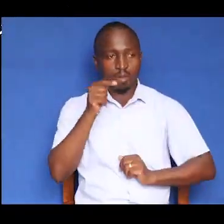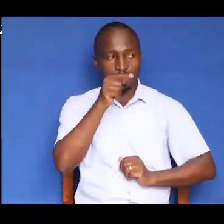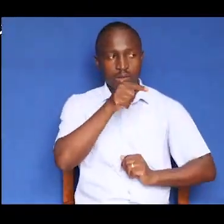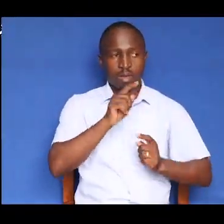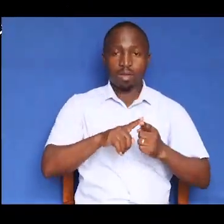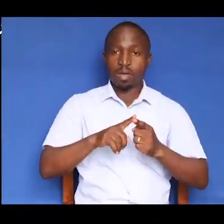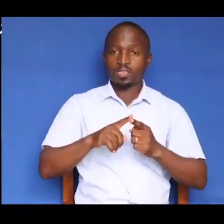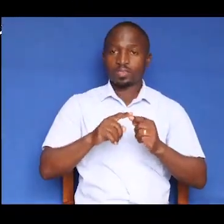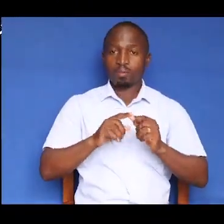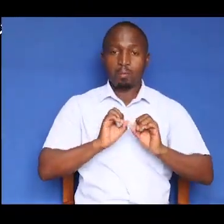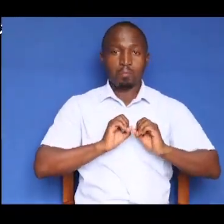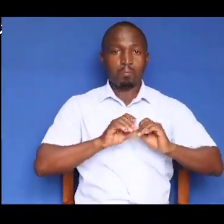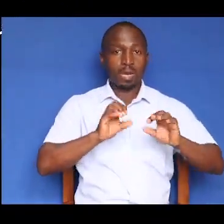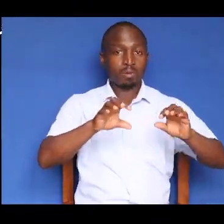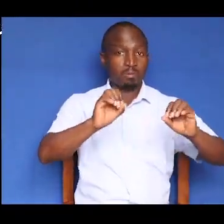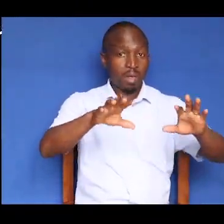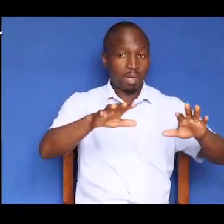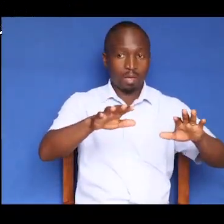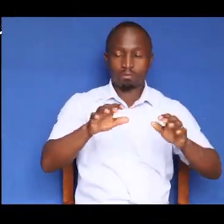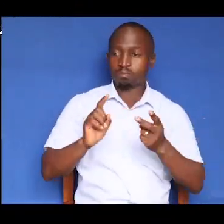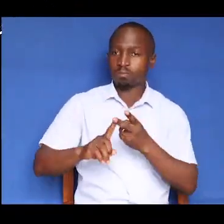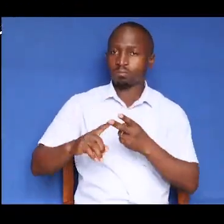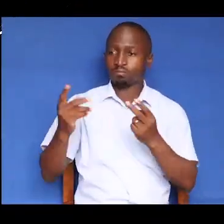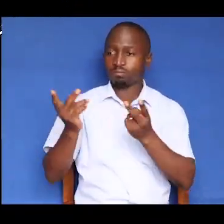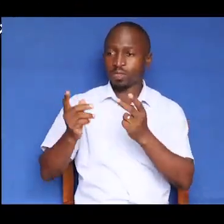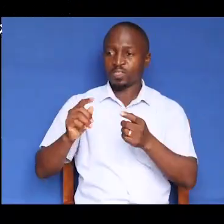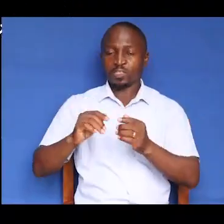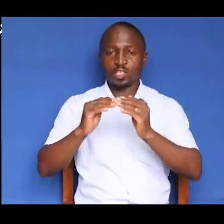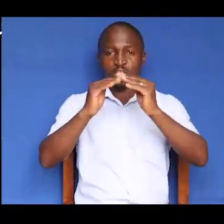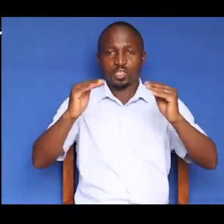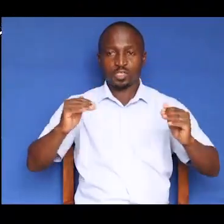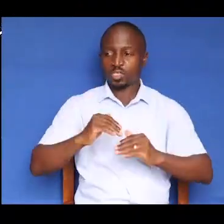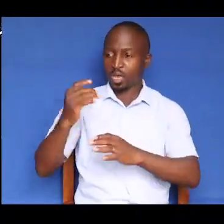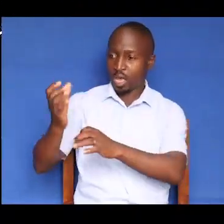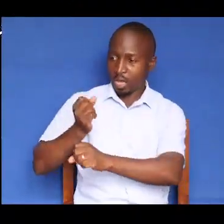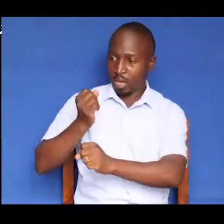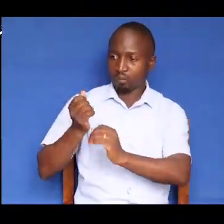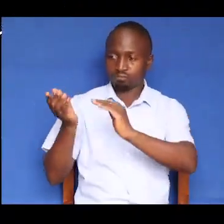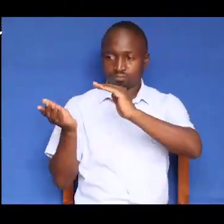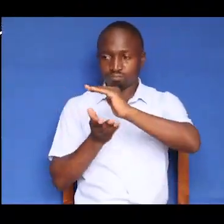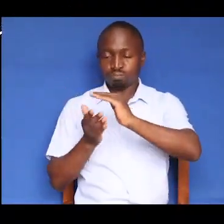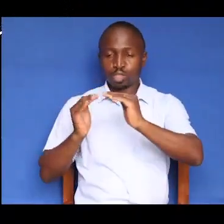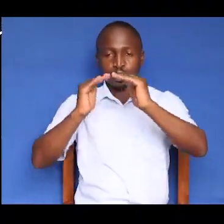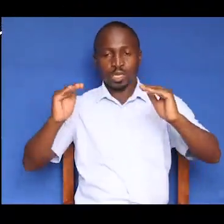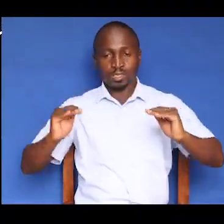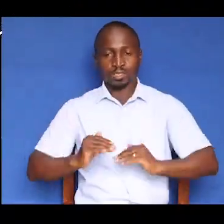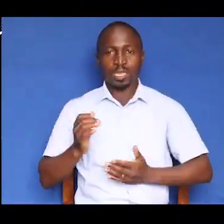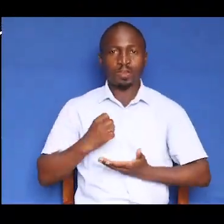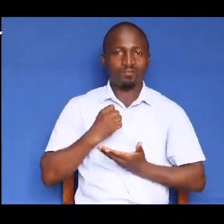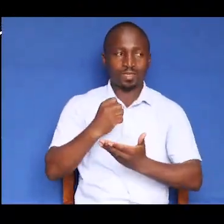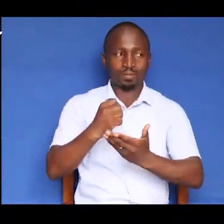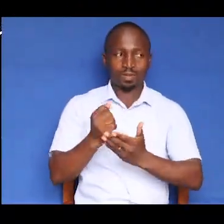to change in income, change in investment will be 5 equal to change